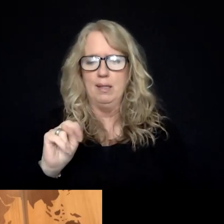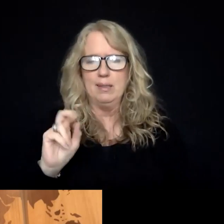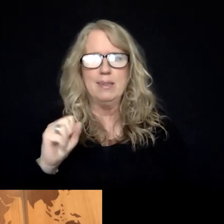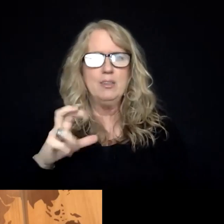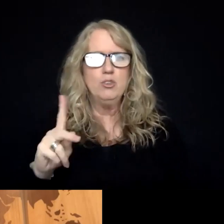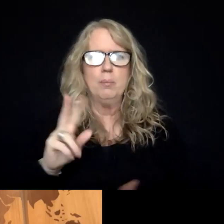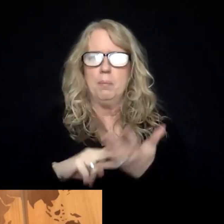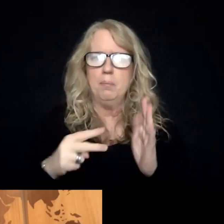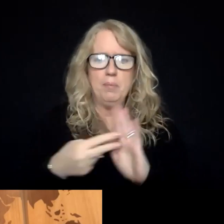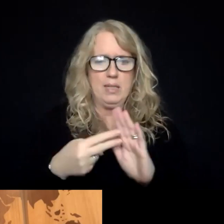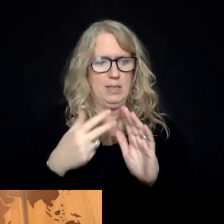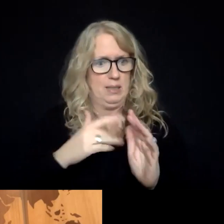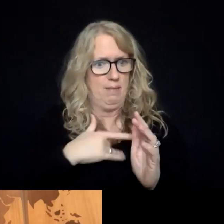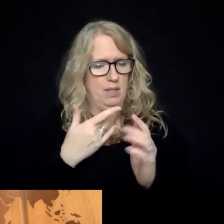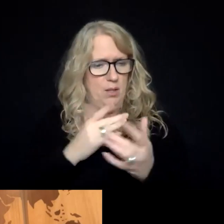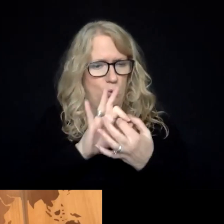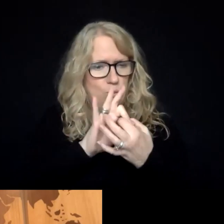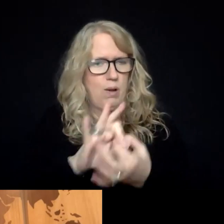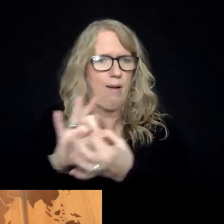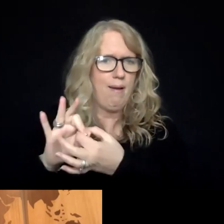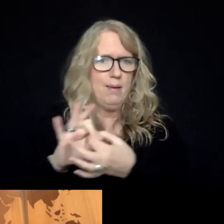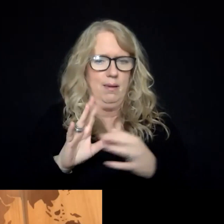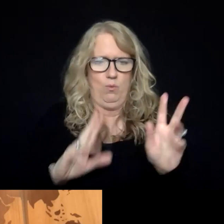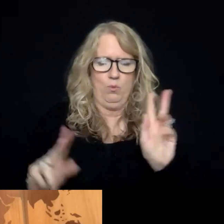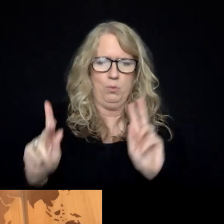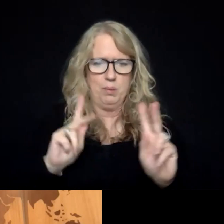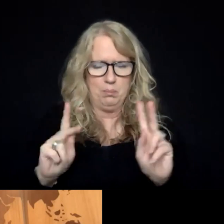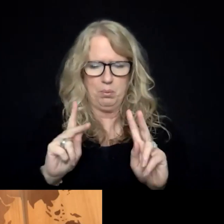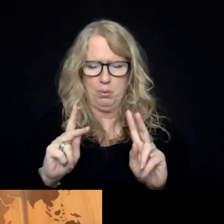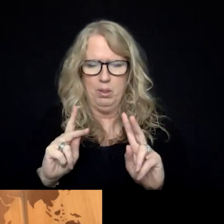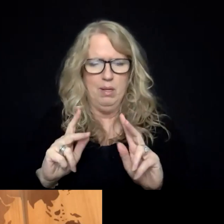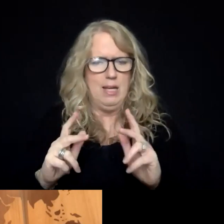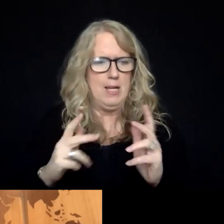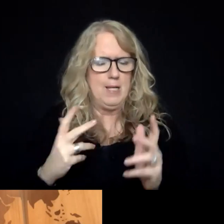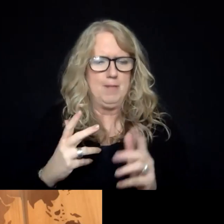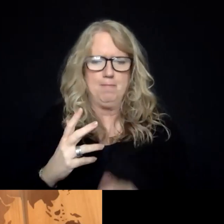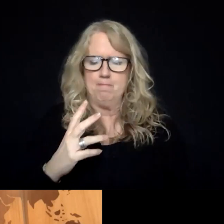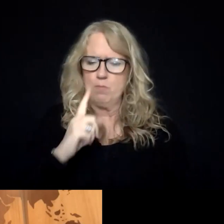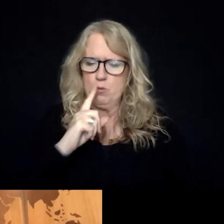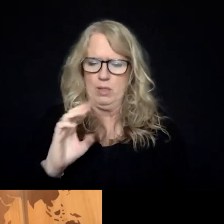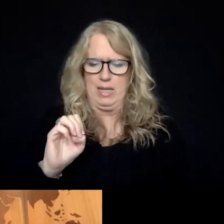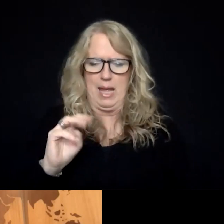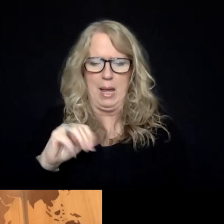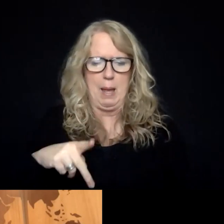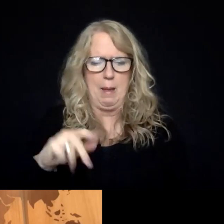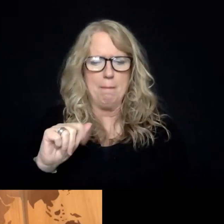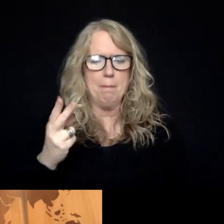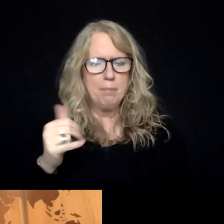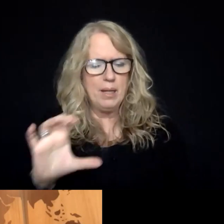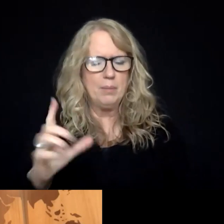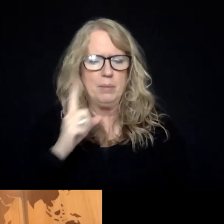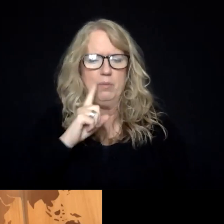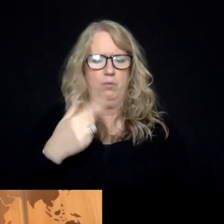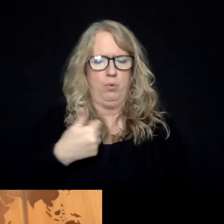can feel relatedness to people in a deeply empathic, potentially even self-sacrificing